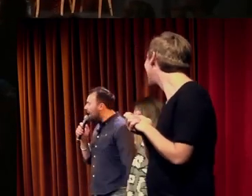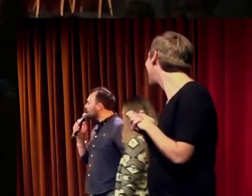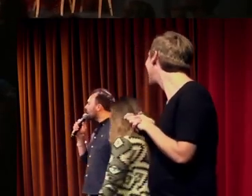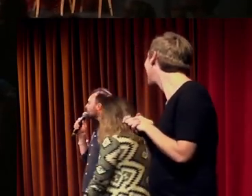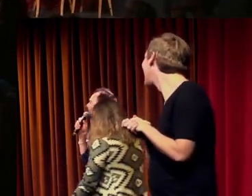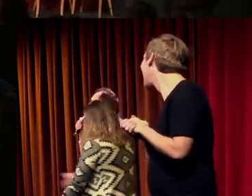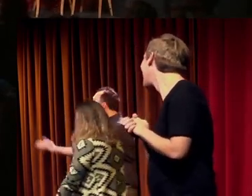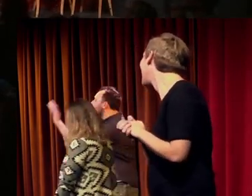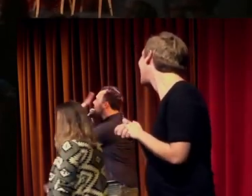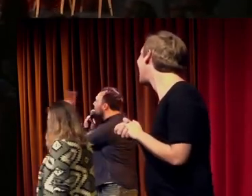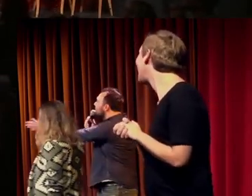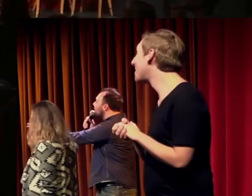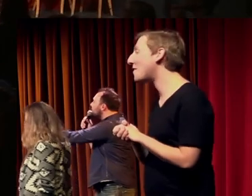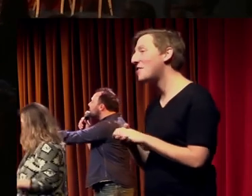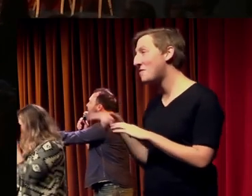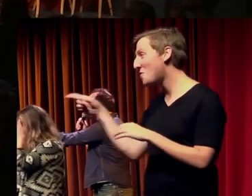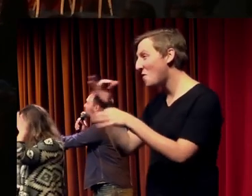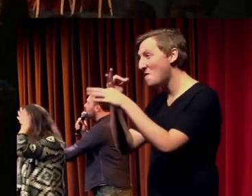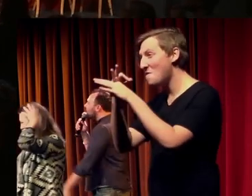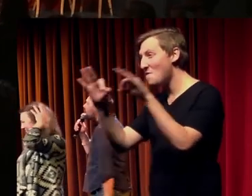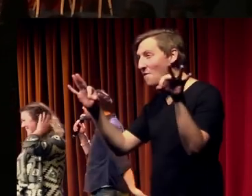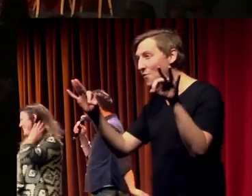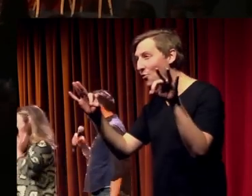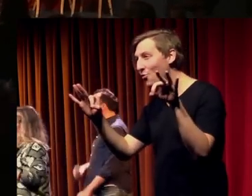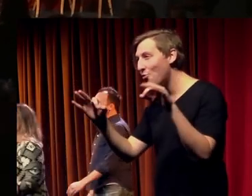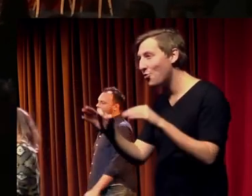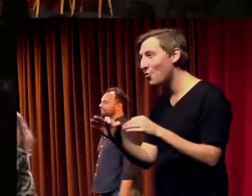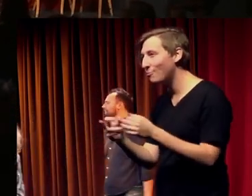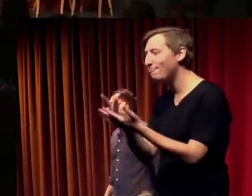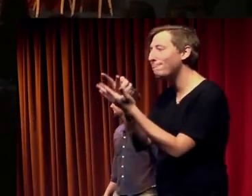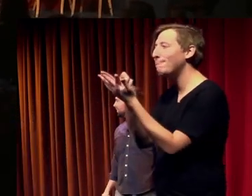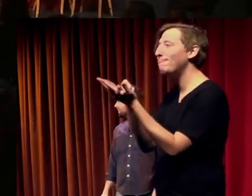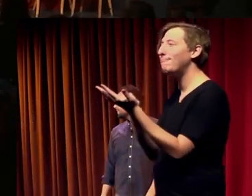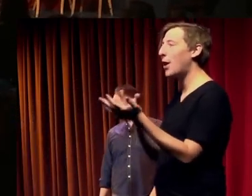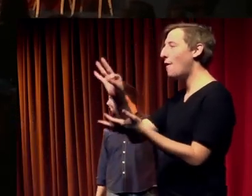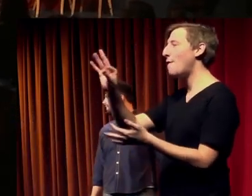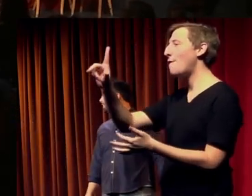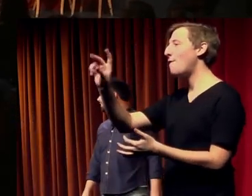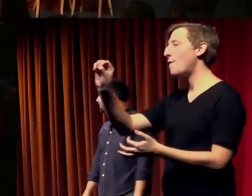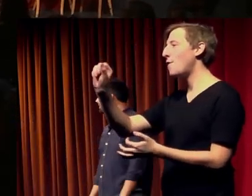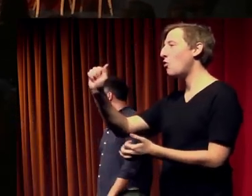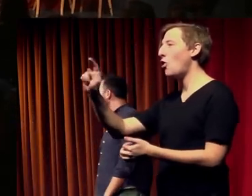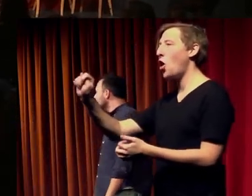Sheba! All right, and guess what? You win a free sensory decoration flow! Oh, not bad!